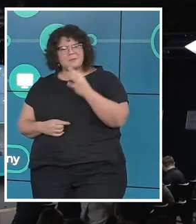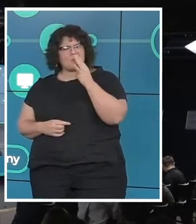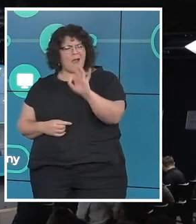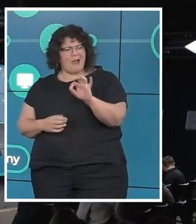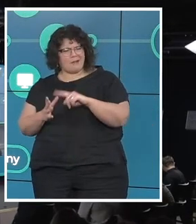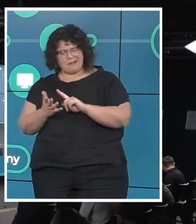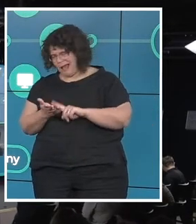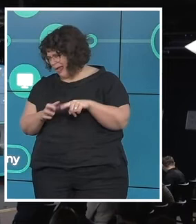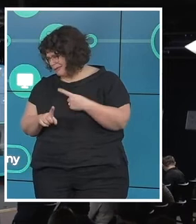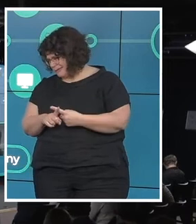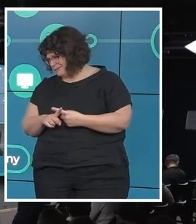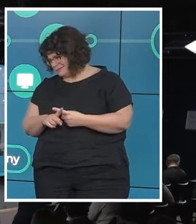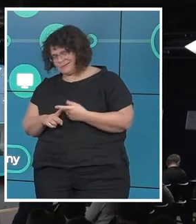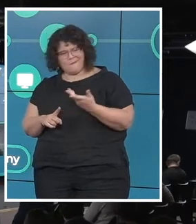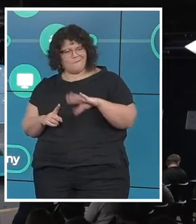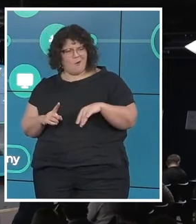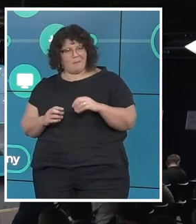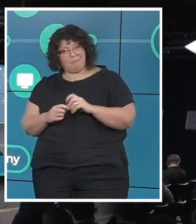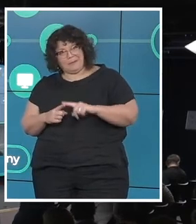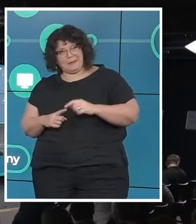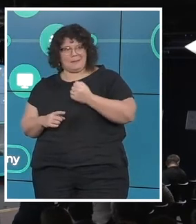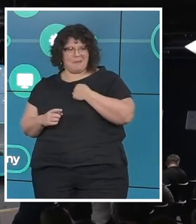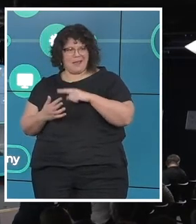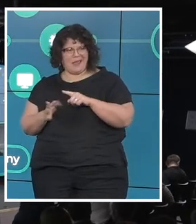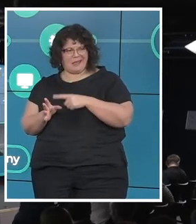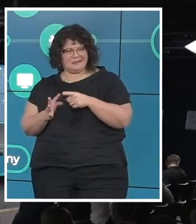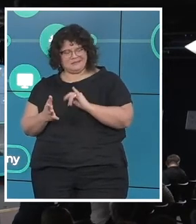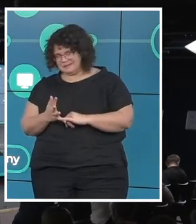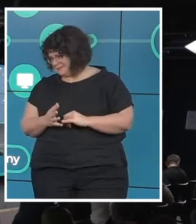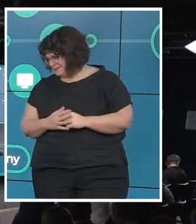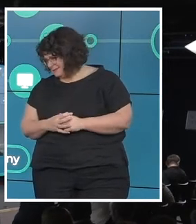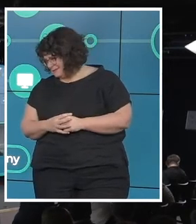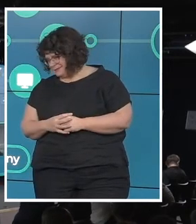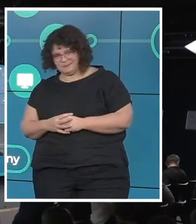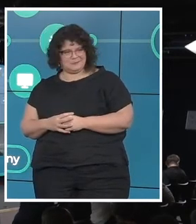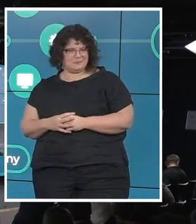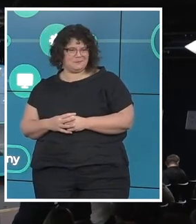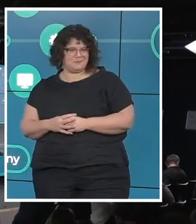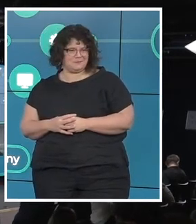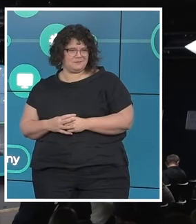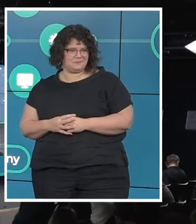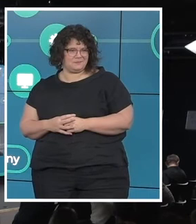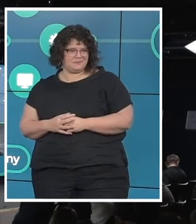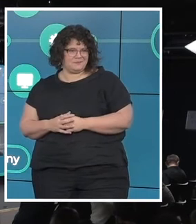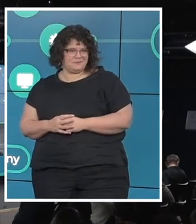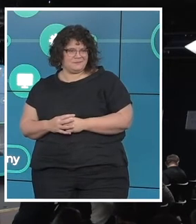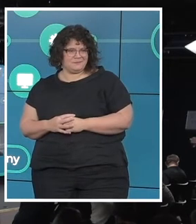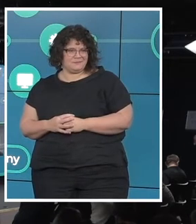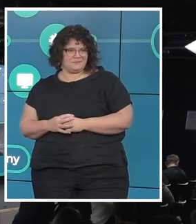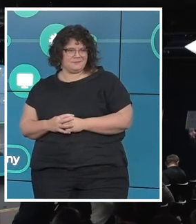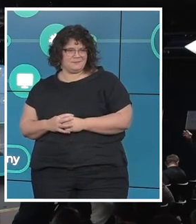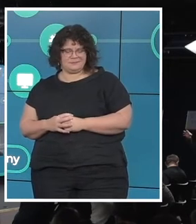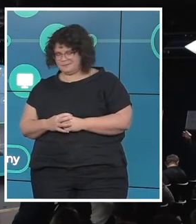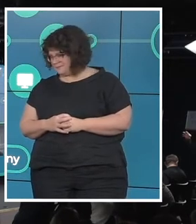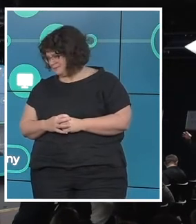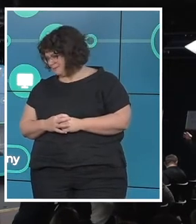He's sitting next to Hector. He's sitting to Michael. Could you just tell us a little bit, how many people use Be My Eyes for these types of tasks? Because that's a really interesting way of answering